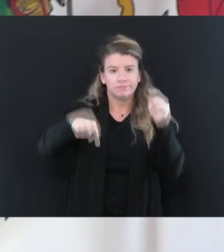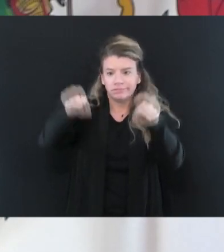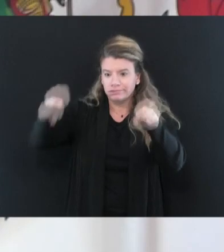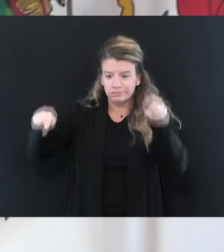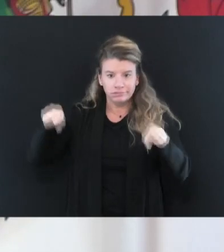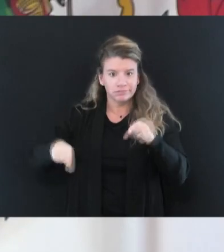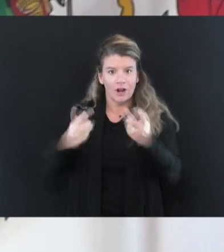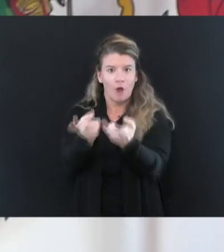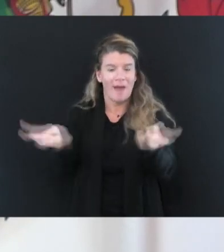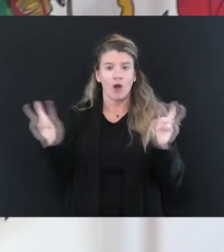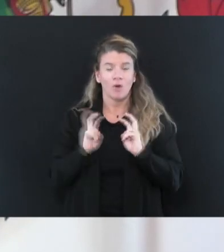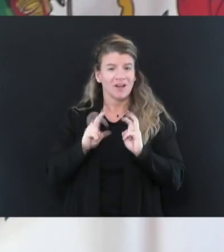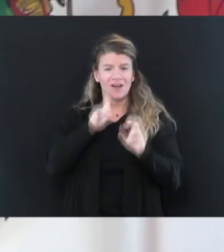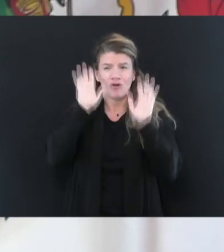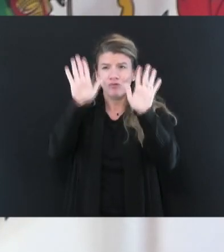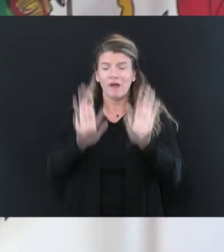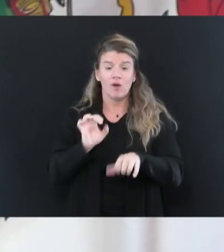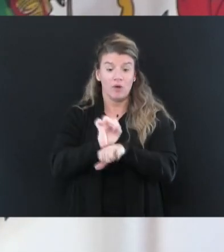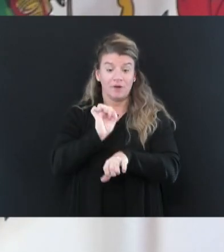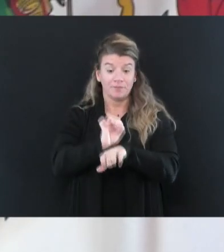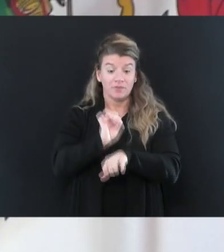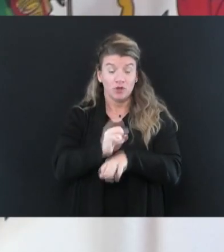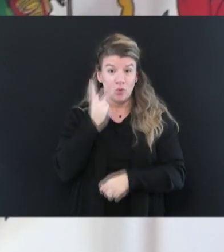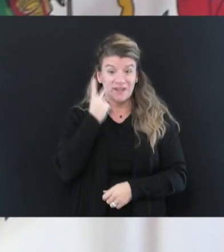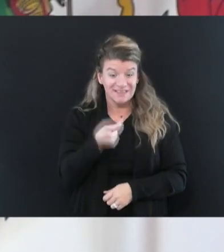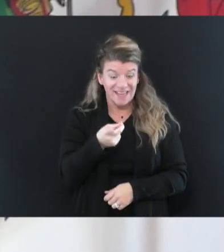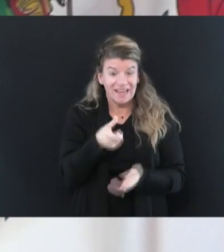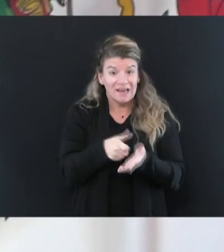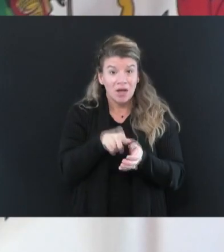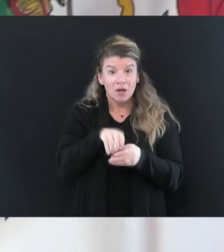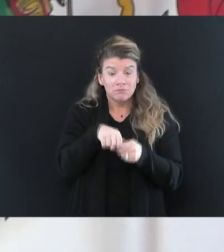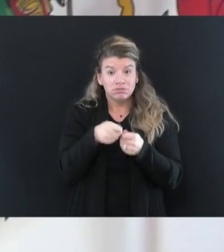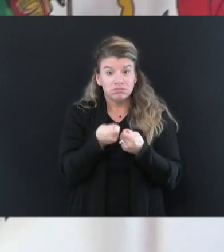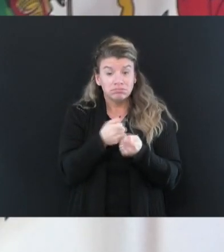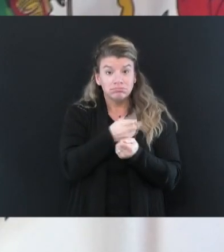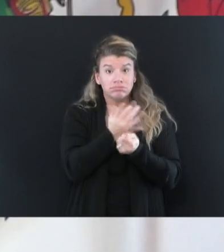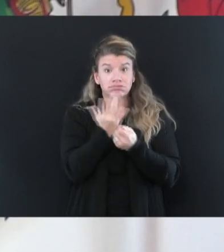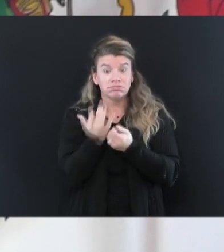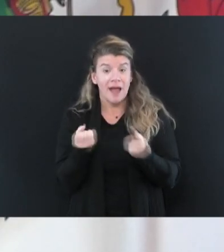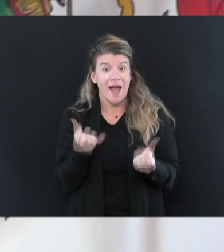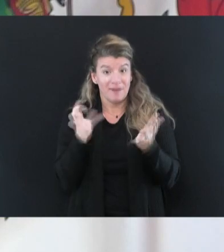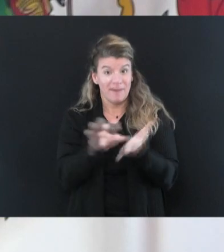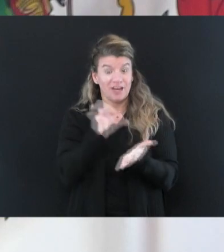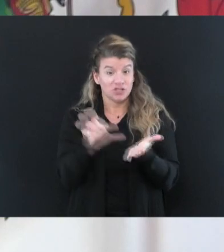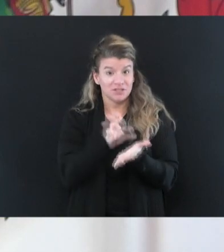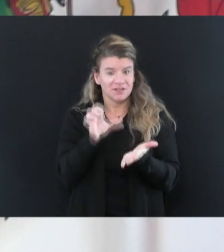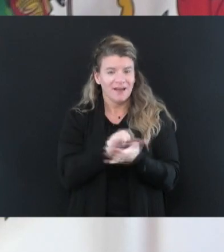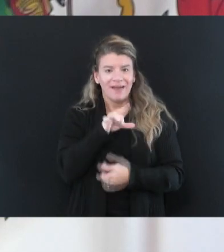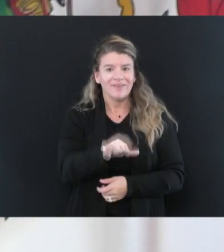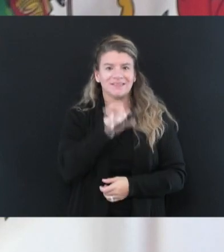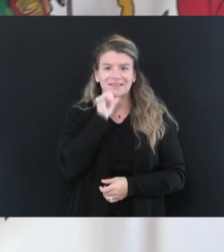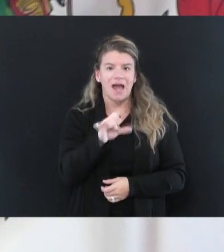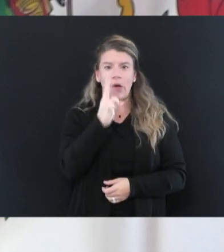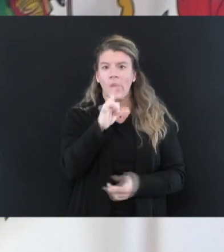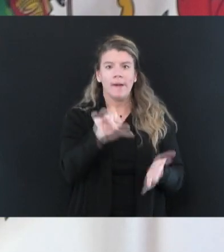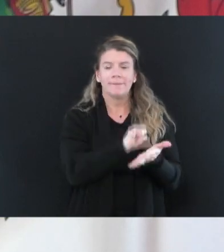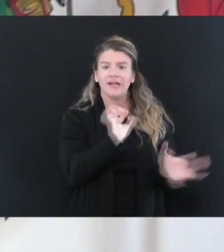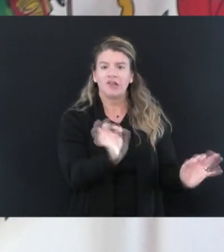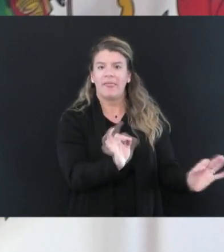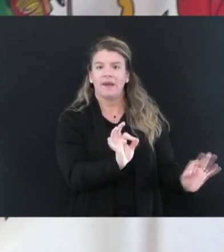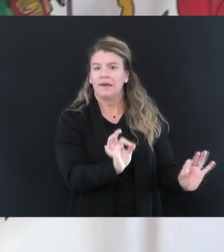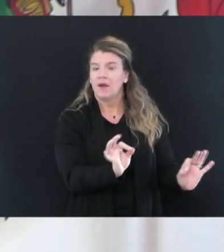good work. Now you can see by the number of pages and how voluminous this is not just nothing. This